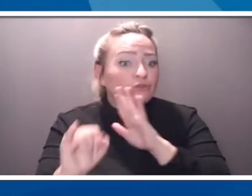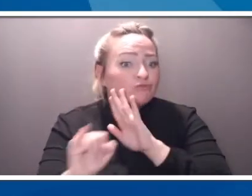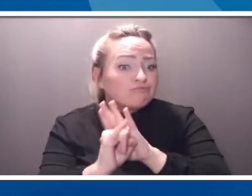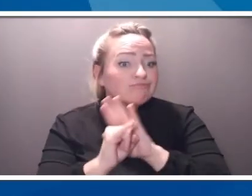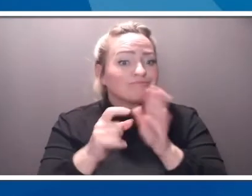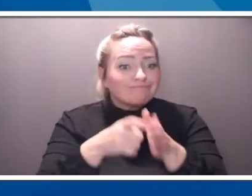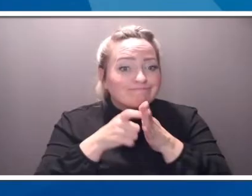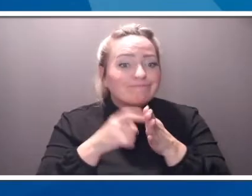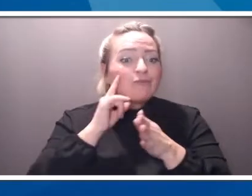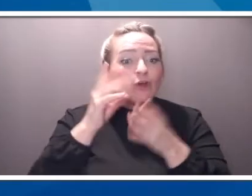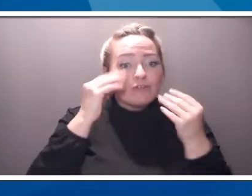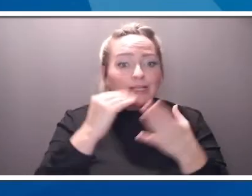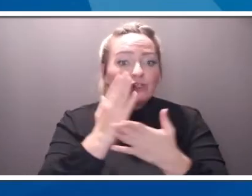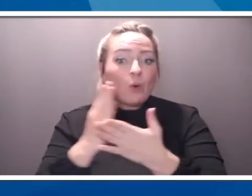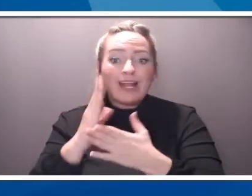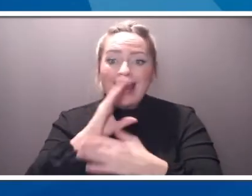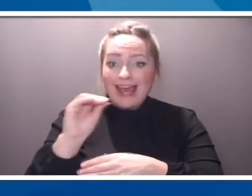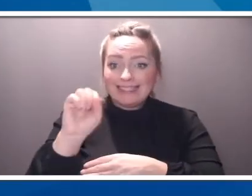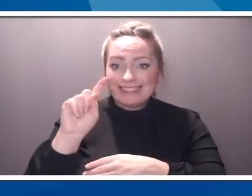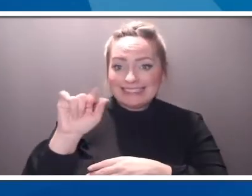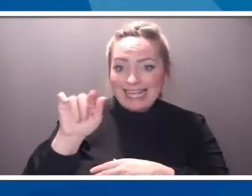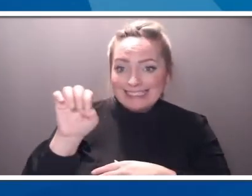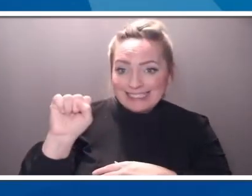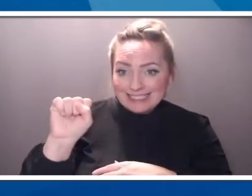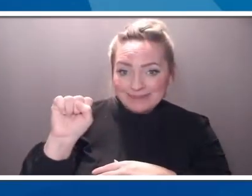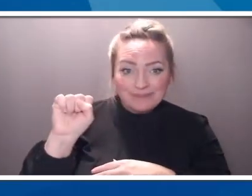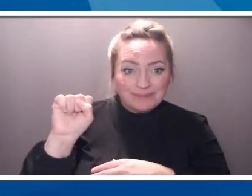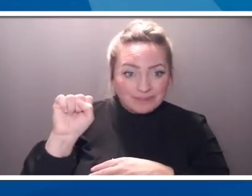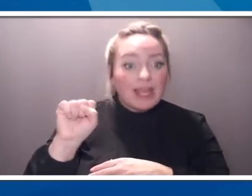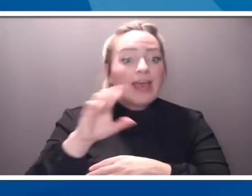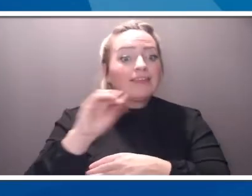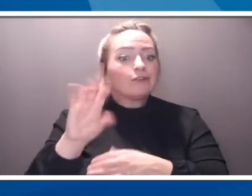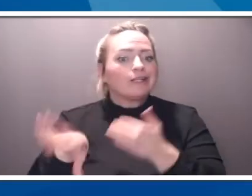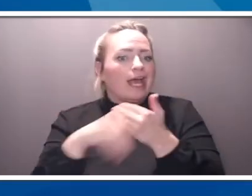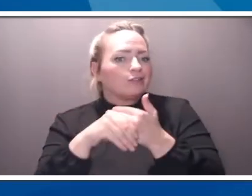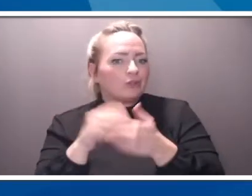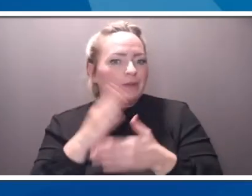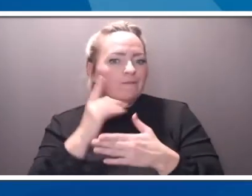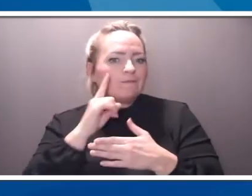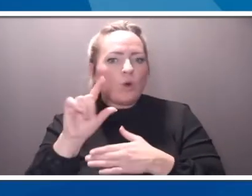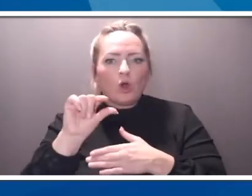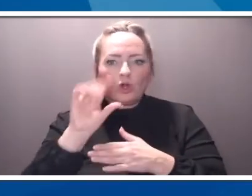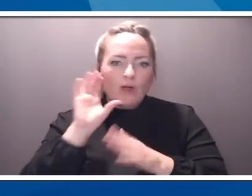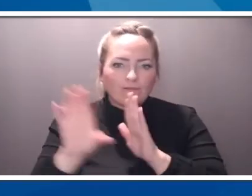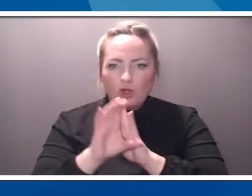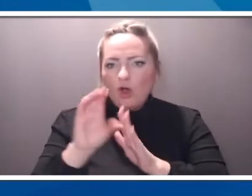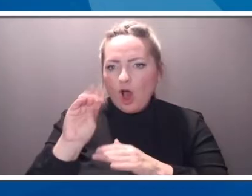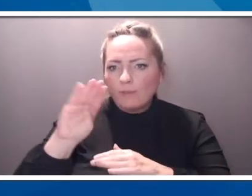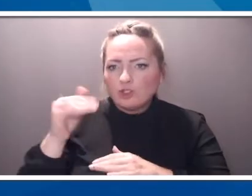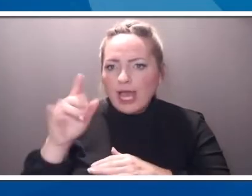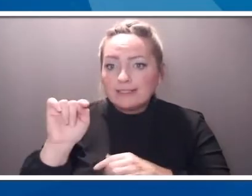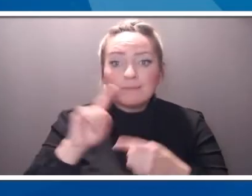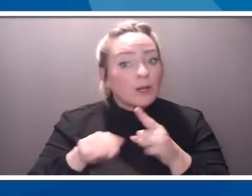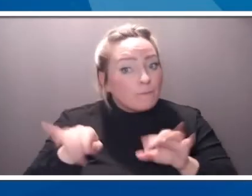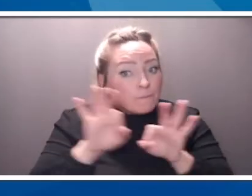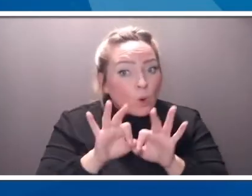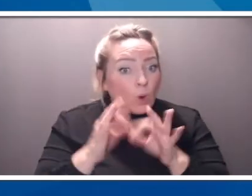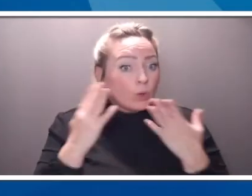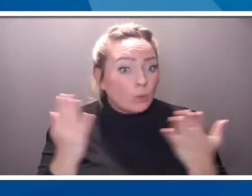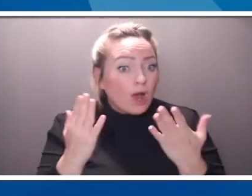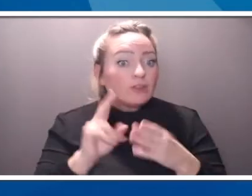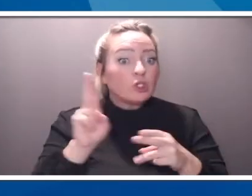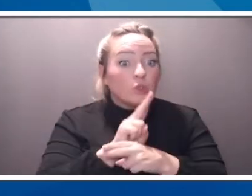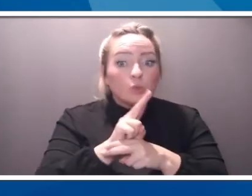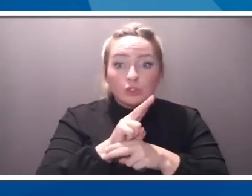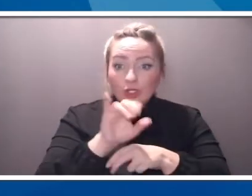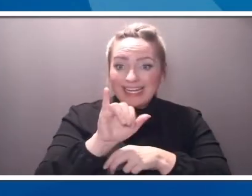visual information required to identify user information components and states. And then there's an extra bit for graphical objects. But the